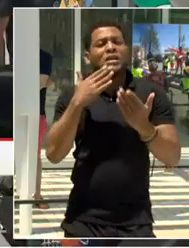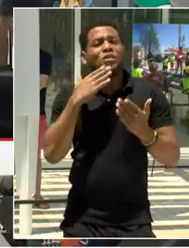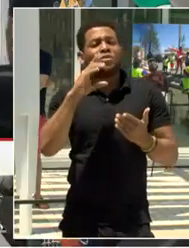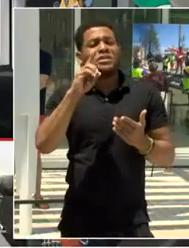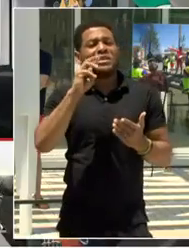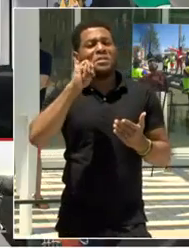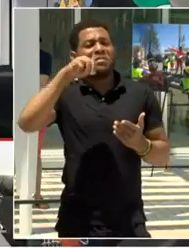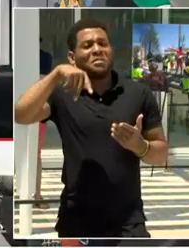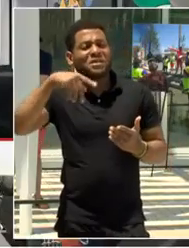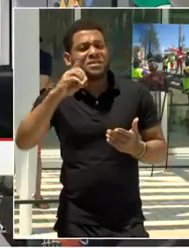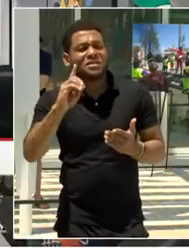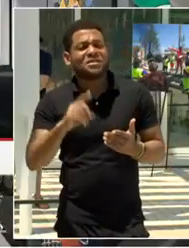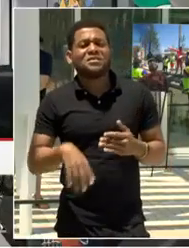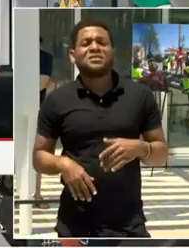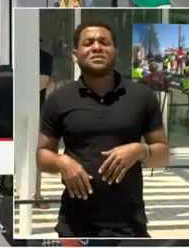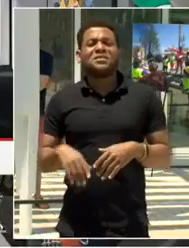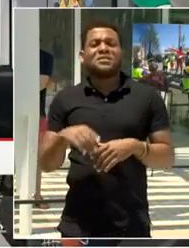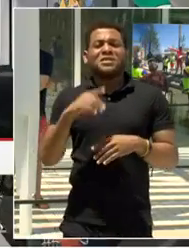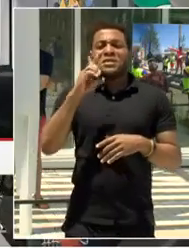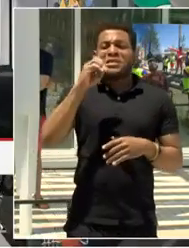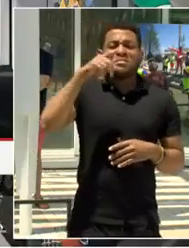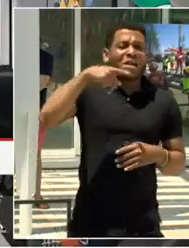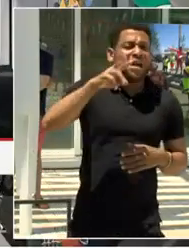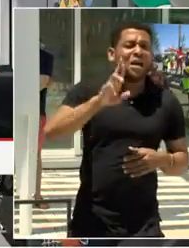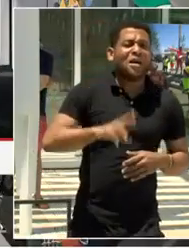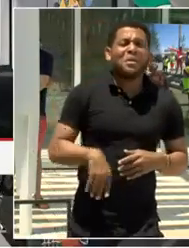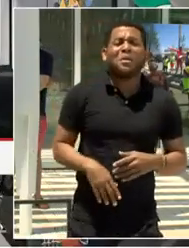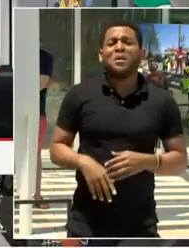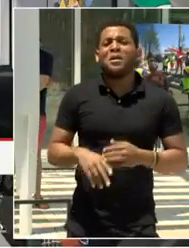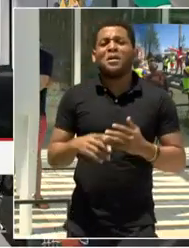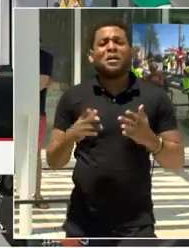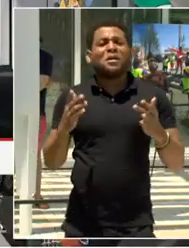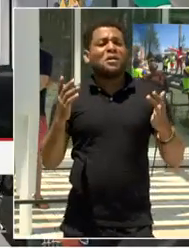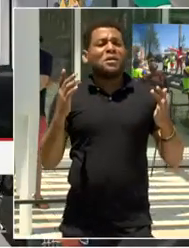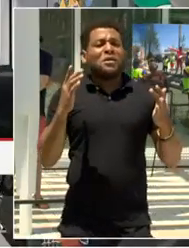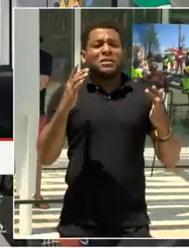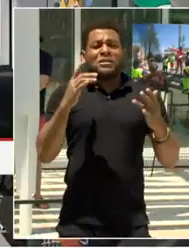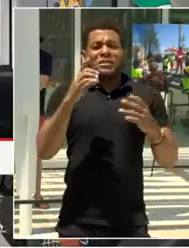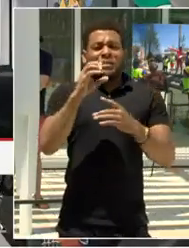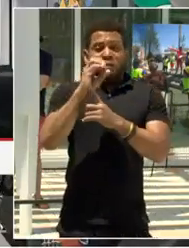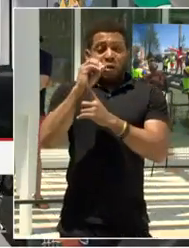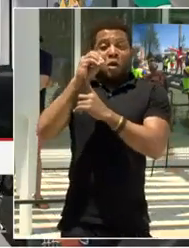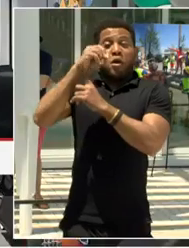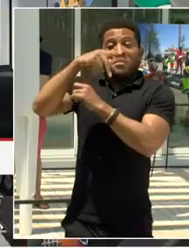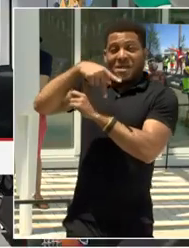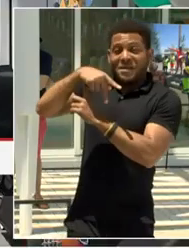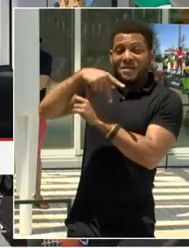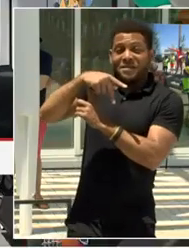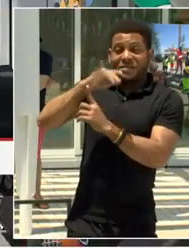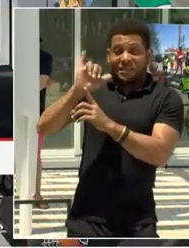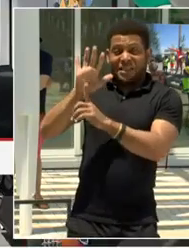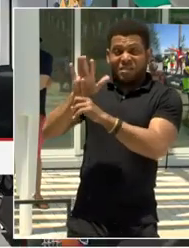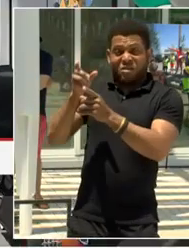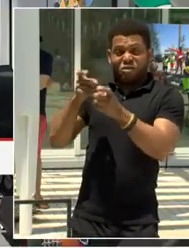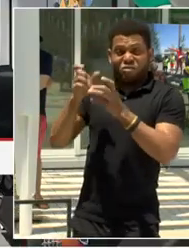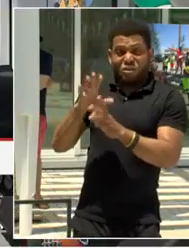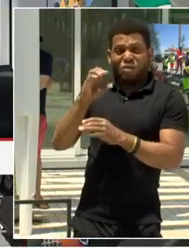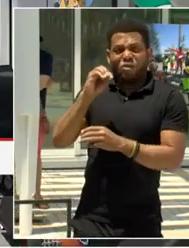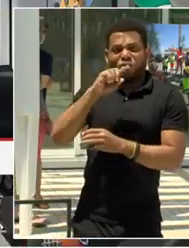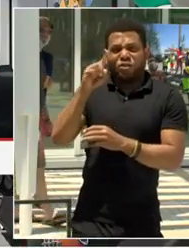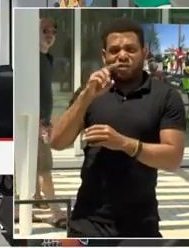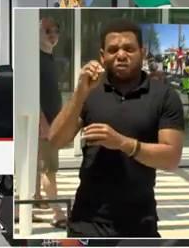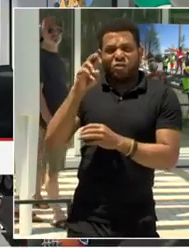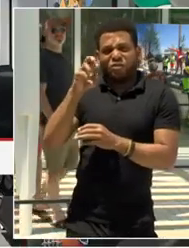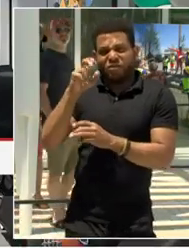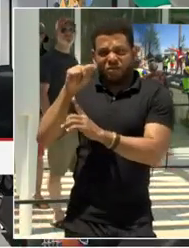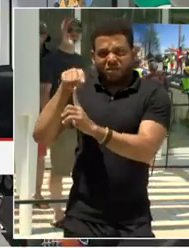children. She may have had to go and do mommy duty, but she's out here from the Office of Planning because this was Deputy Mayor Nina Albert. This